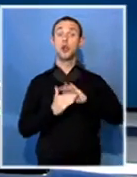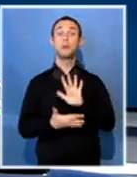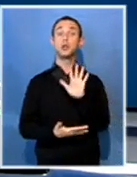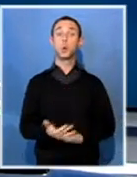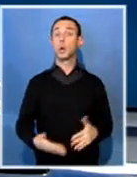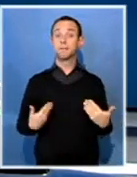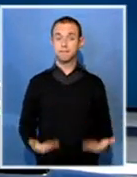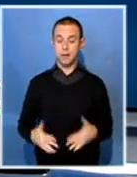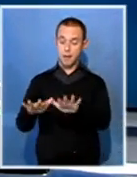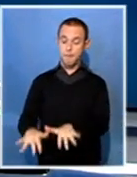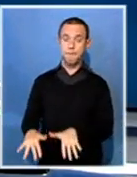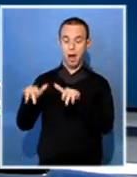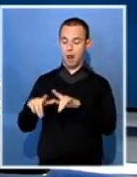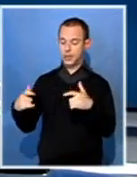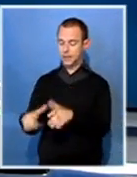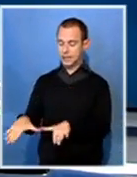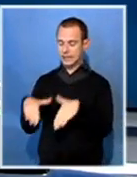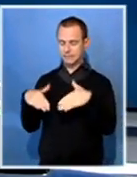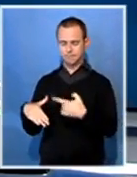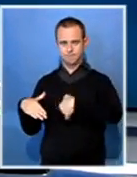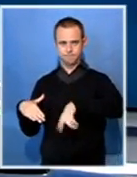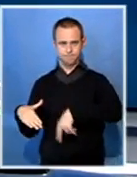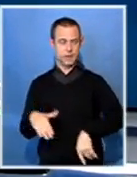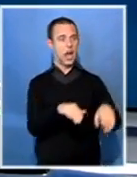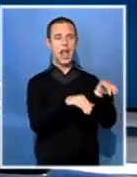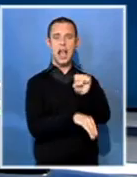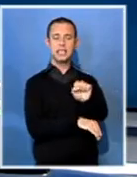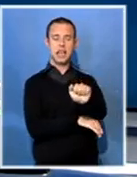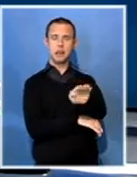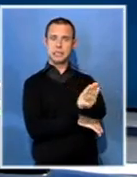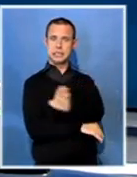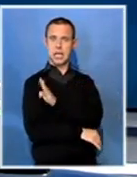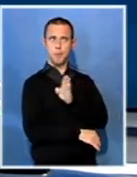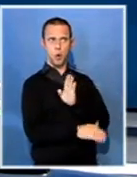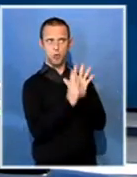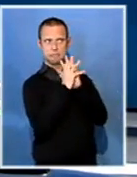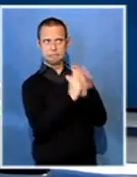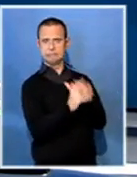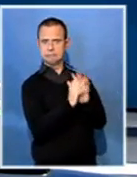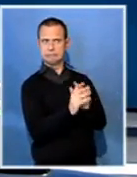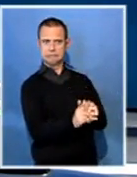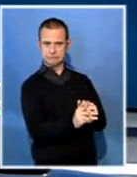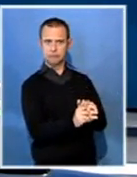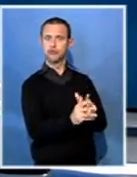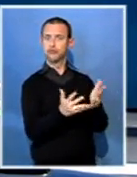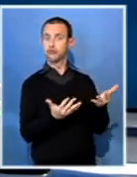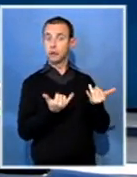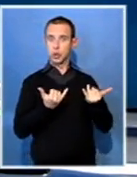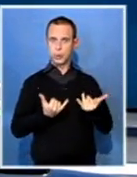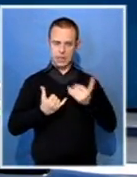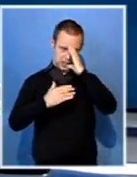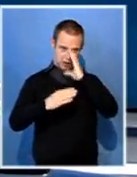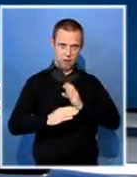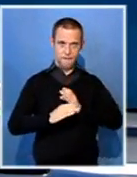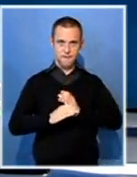Top story, Parliament's inquiry into the governance issues at the SABC is continuing to hear damning evidence. The conduct of